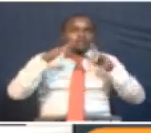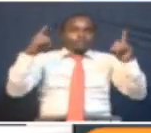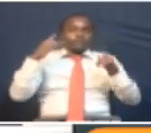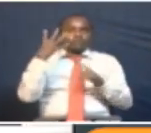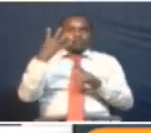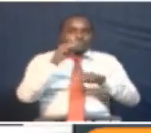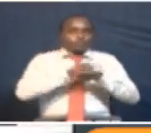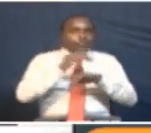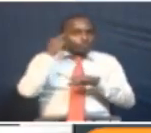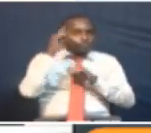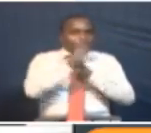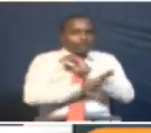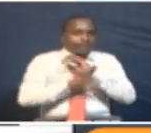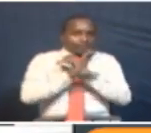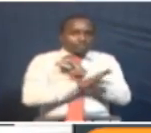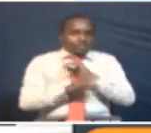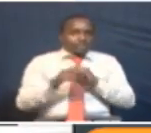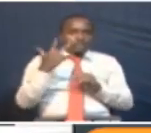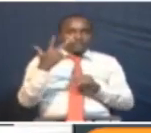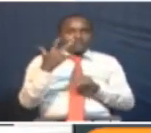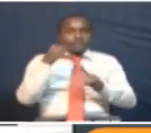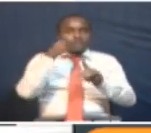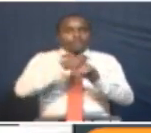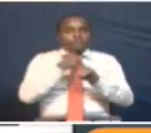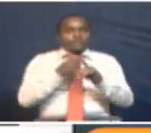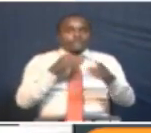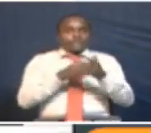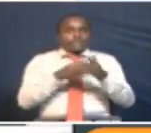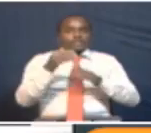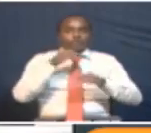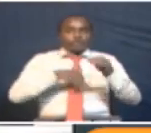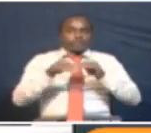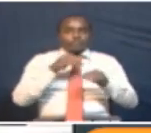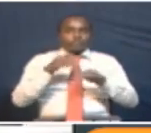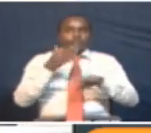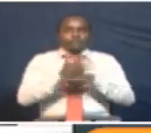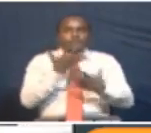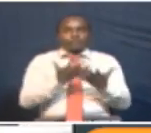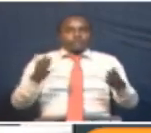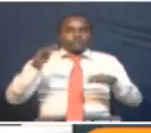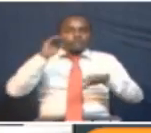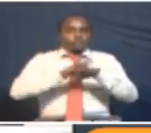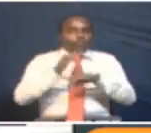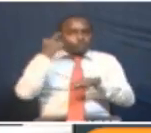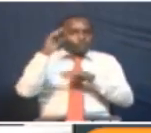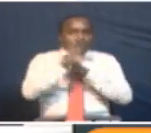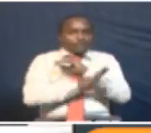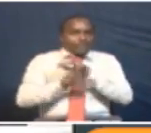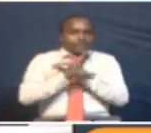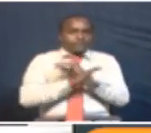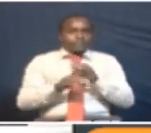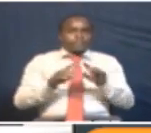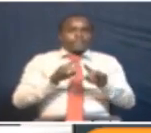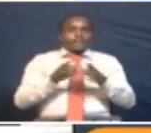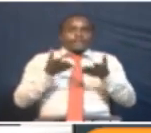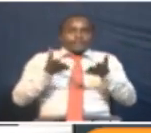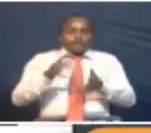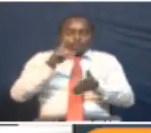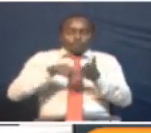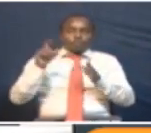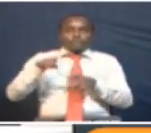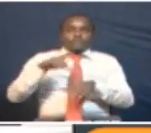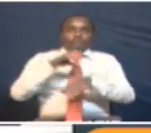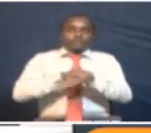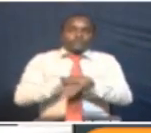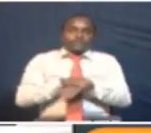country. Number three, the fight against corruption and contraband is good for this country. What we must then find is